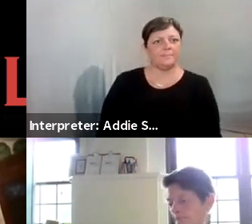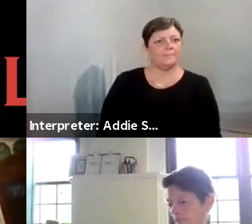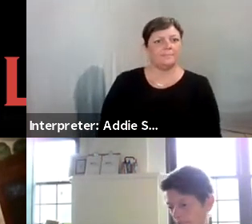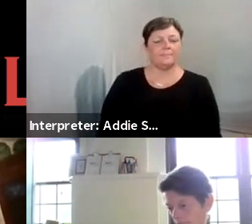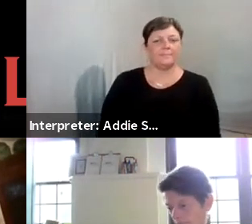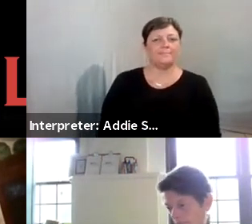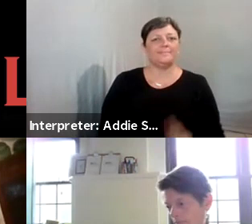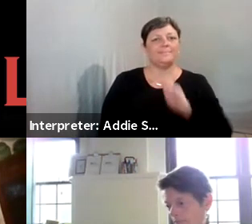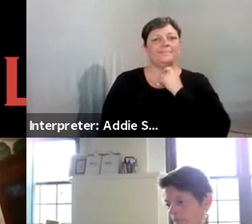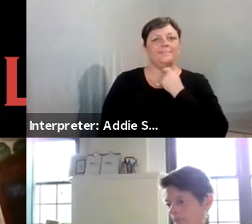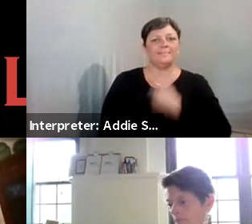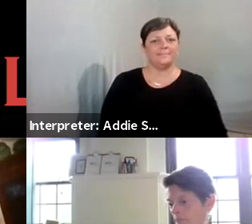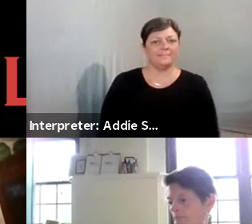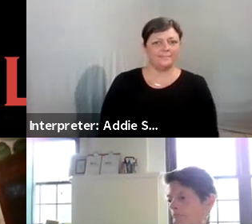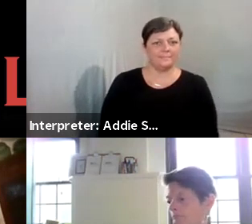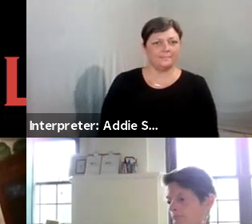Oh, you're still muted.